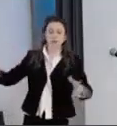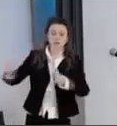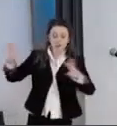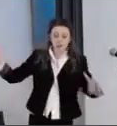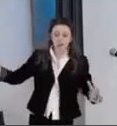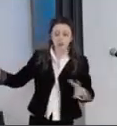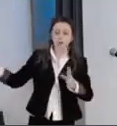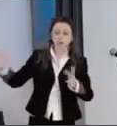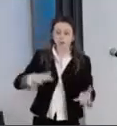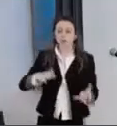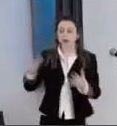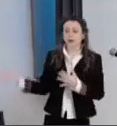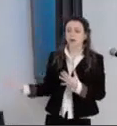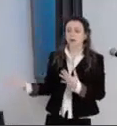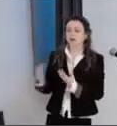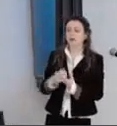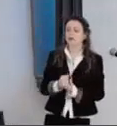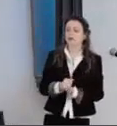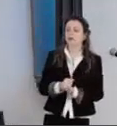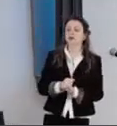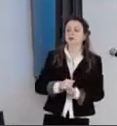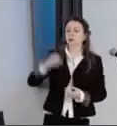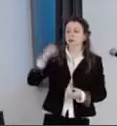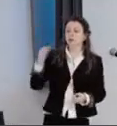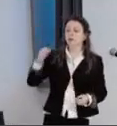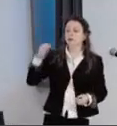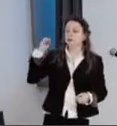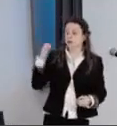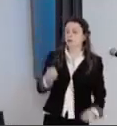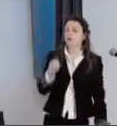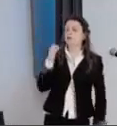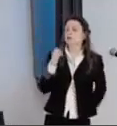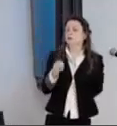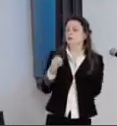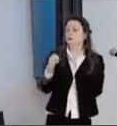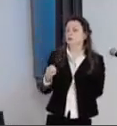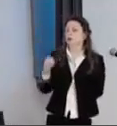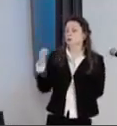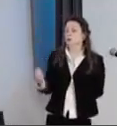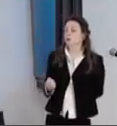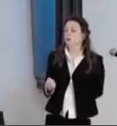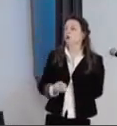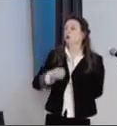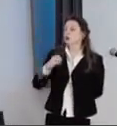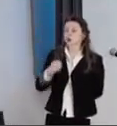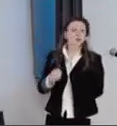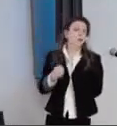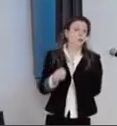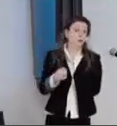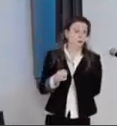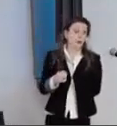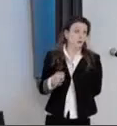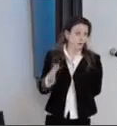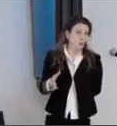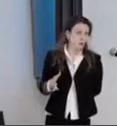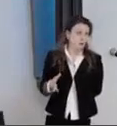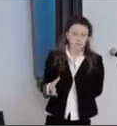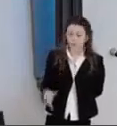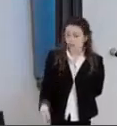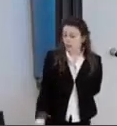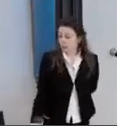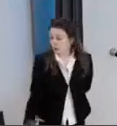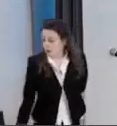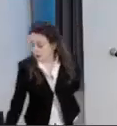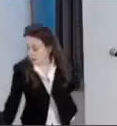I take to extend to include both inorganic and inorganic nature, but by showing that sometimes our aesthetic judgments of nature should take into account natural